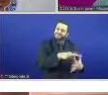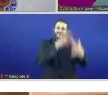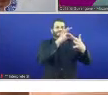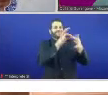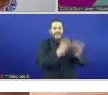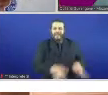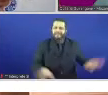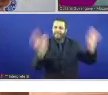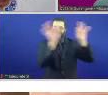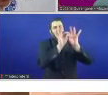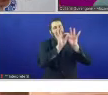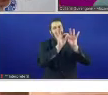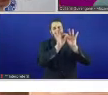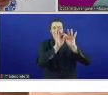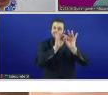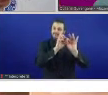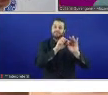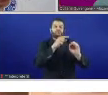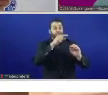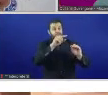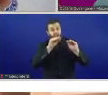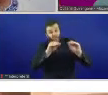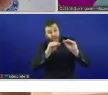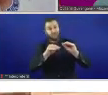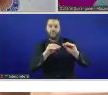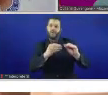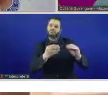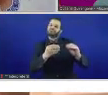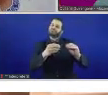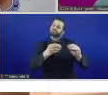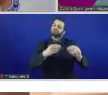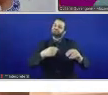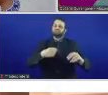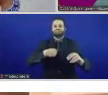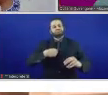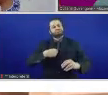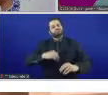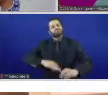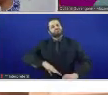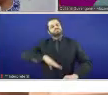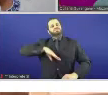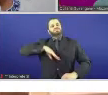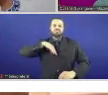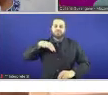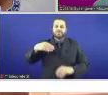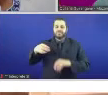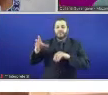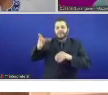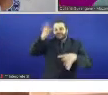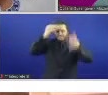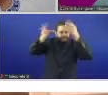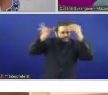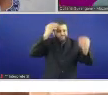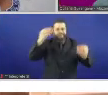to the COVID pandemic from education, and we are one further step far away from achieving a fair